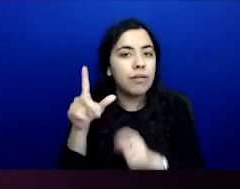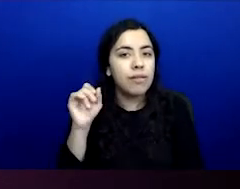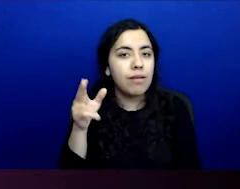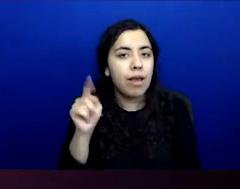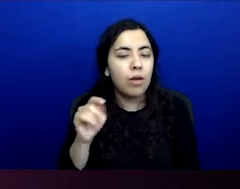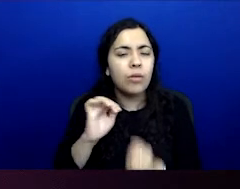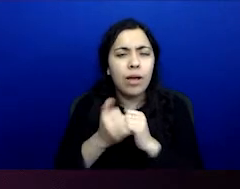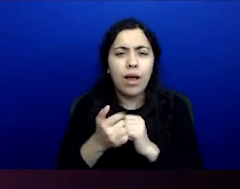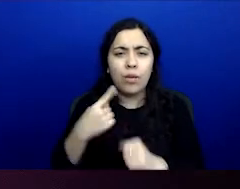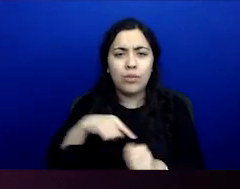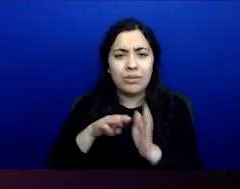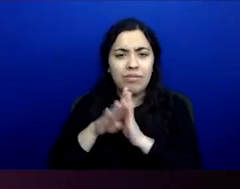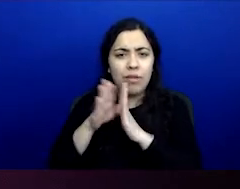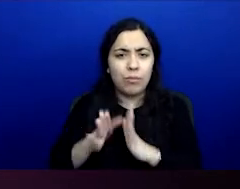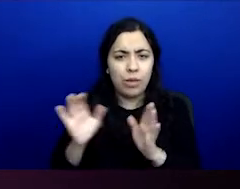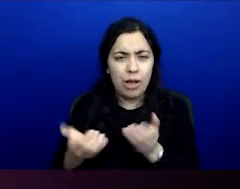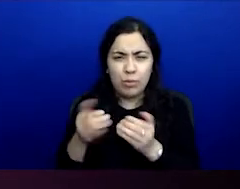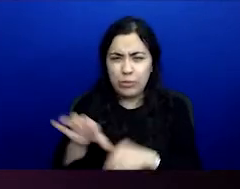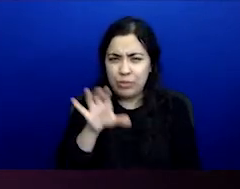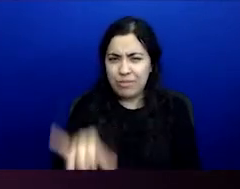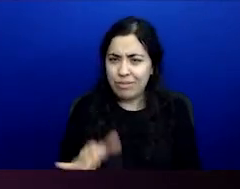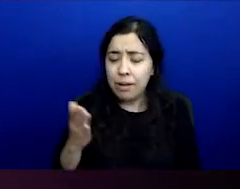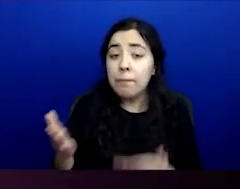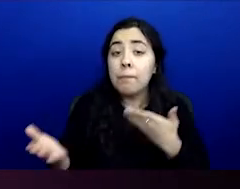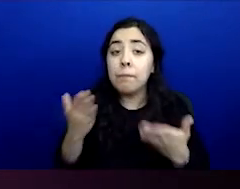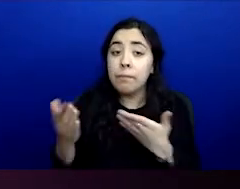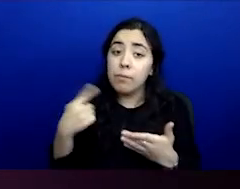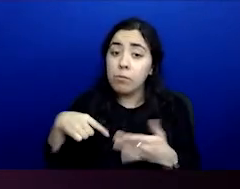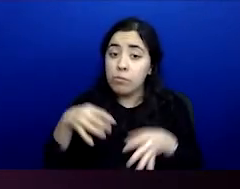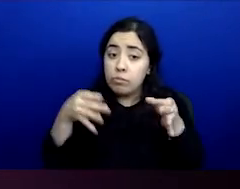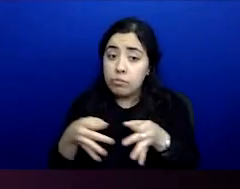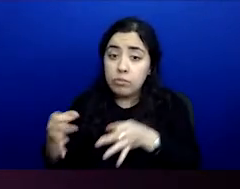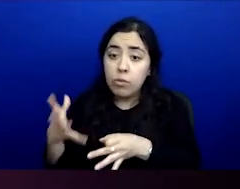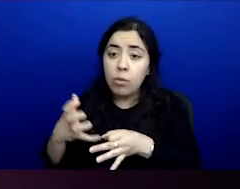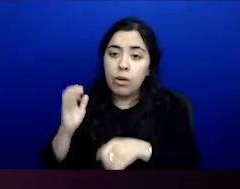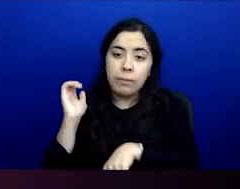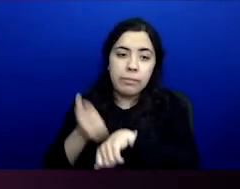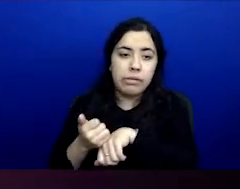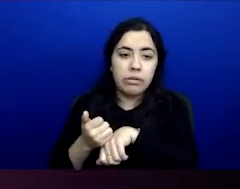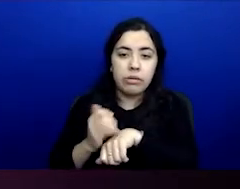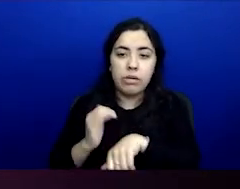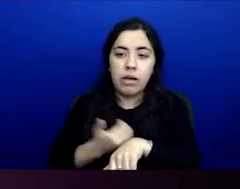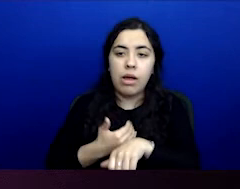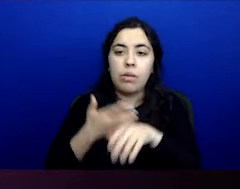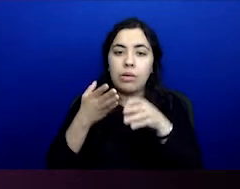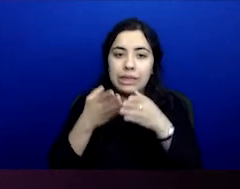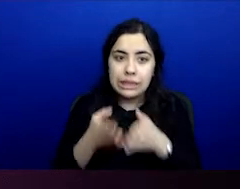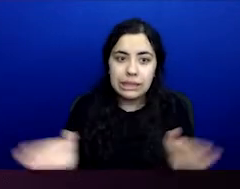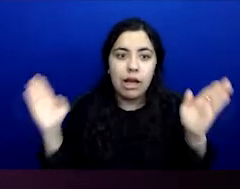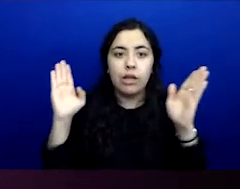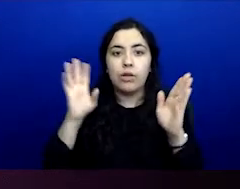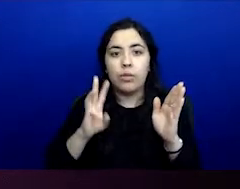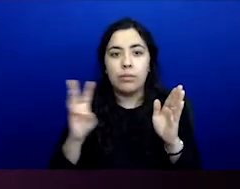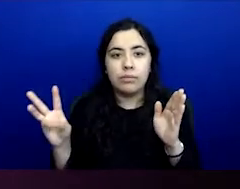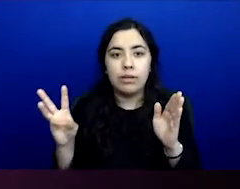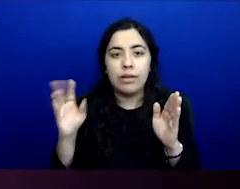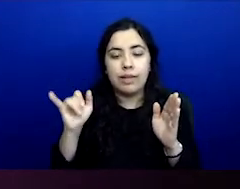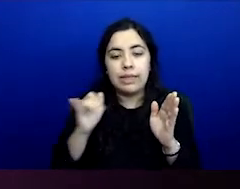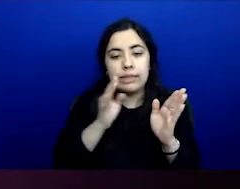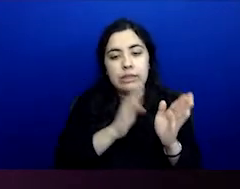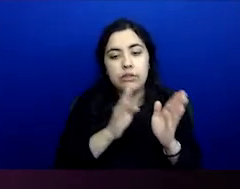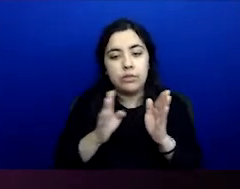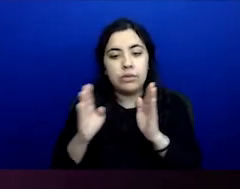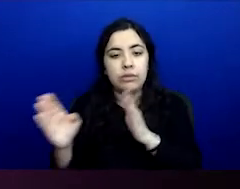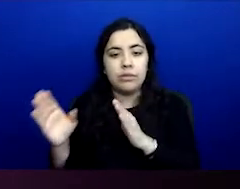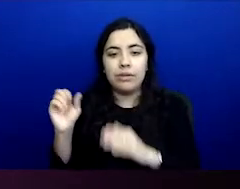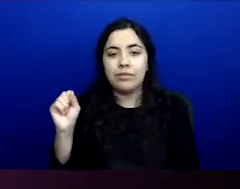I actually do this? We might decide that we want to kind of build our entire site as a series of